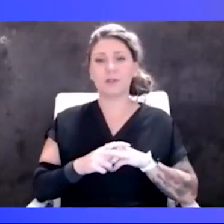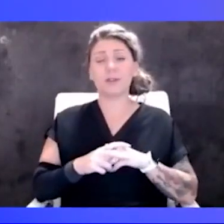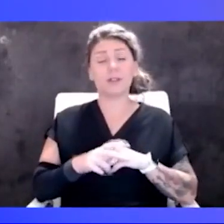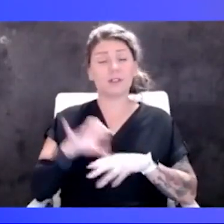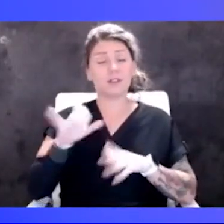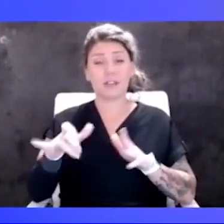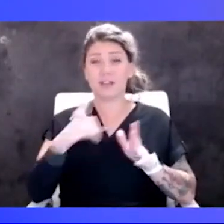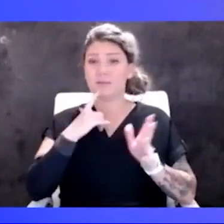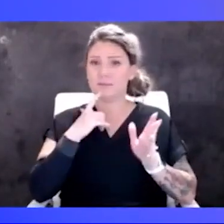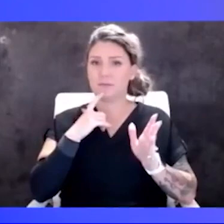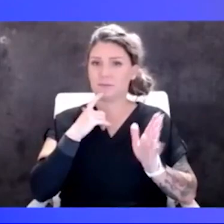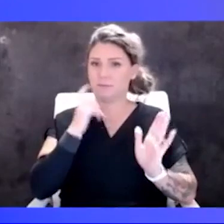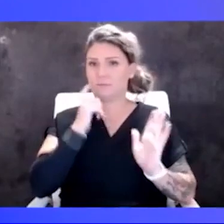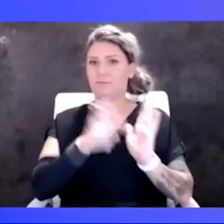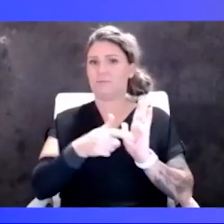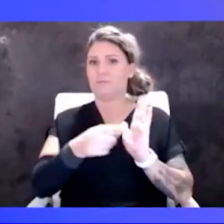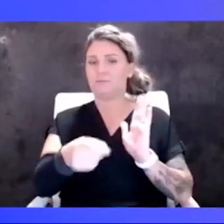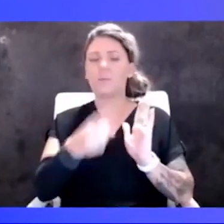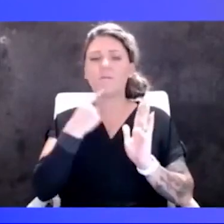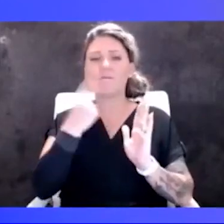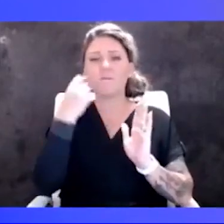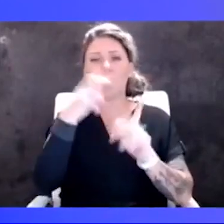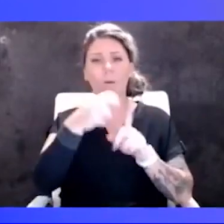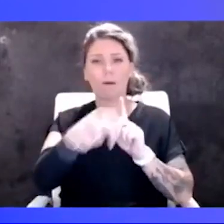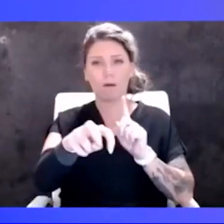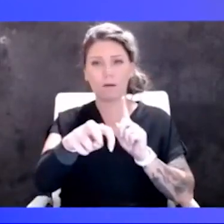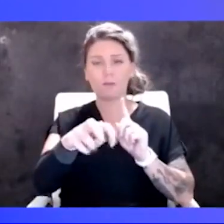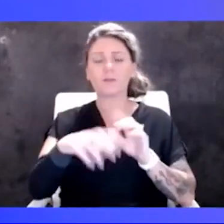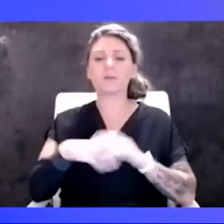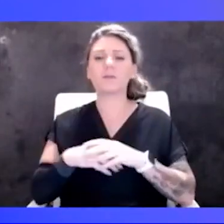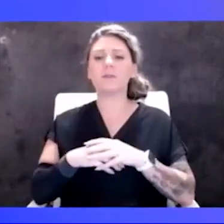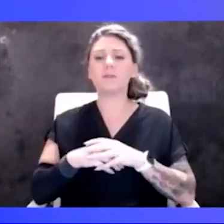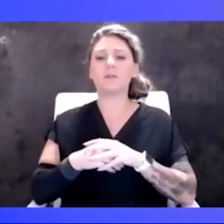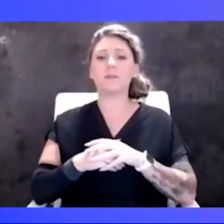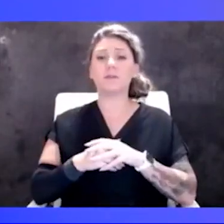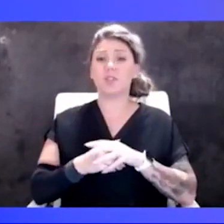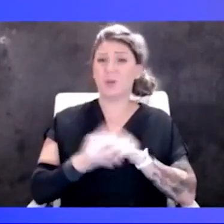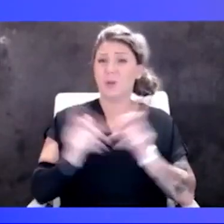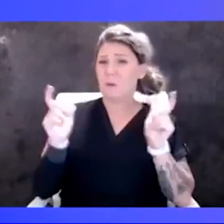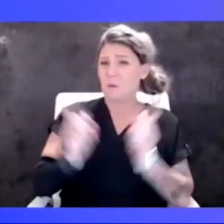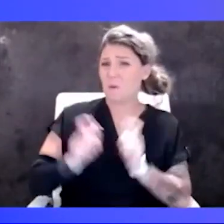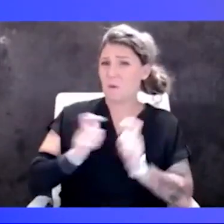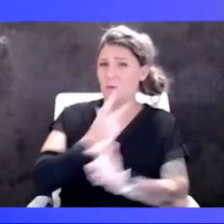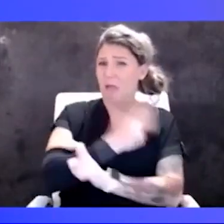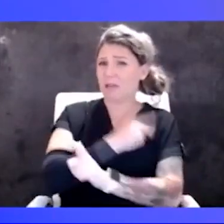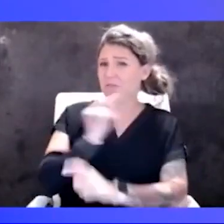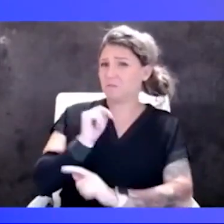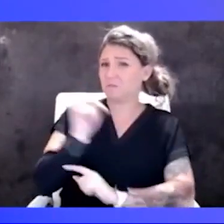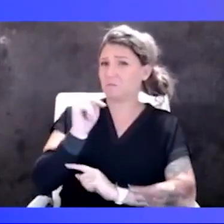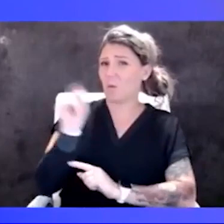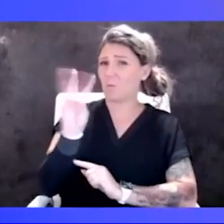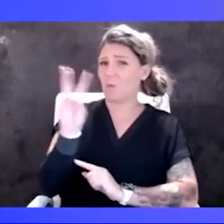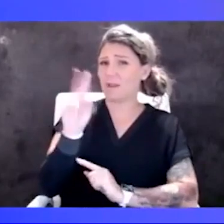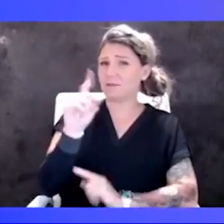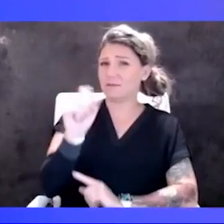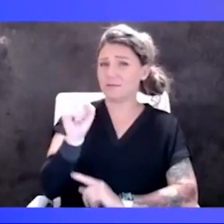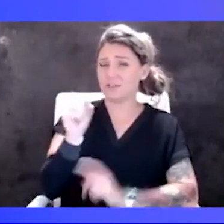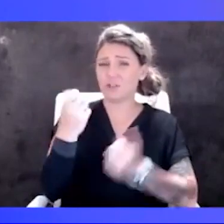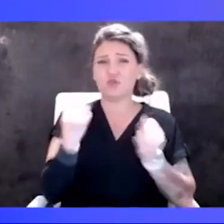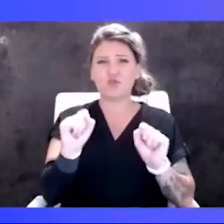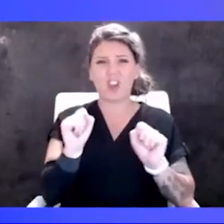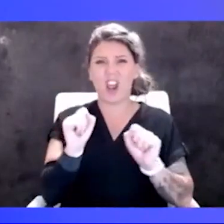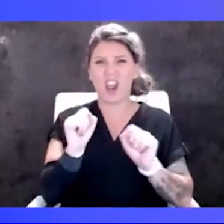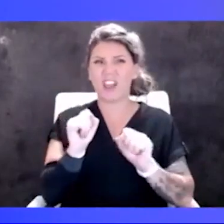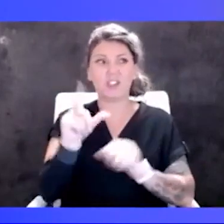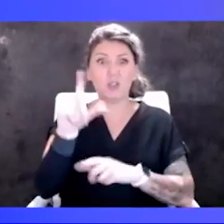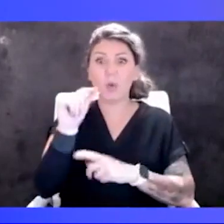transfer. There was a very small hospital, Northwest Kansas, had tried over 20 places